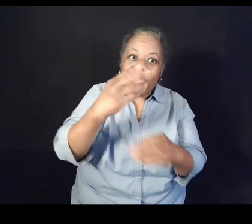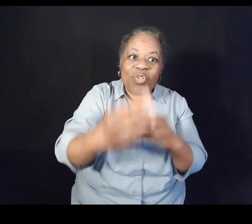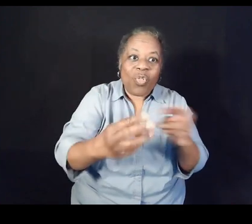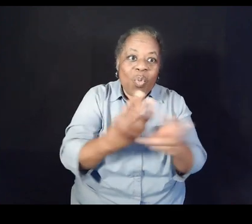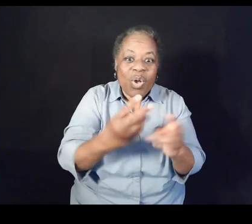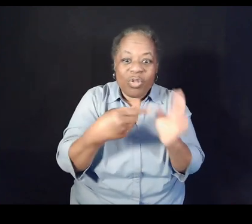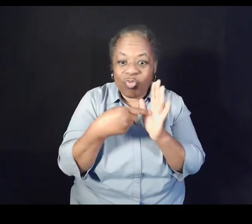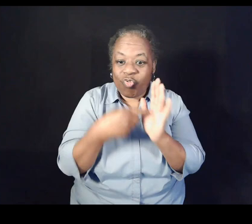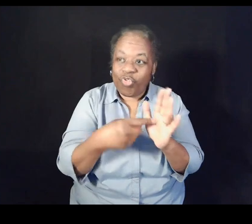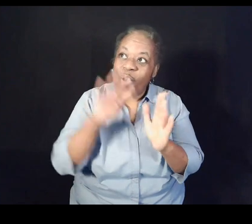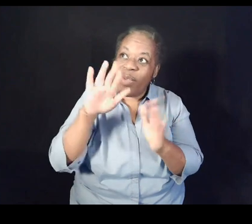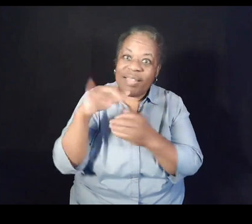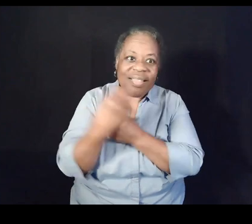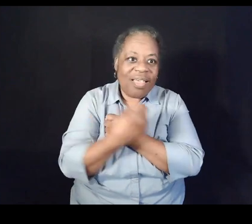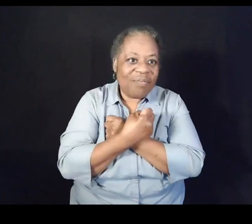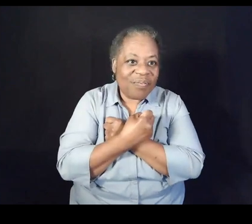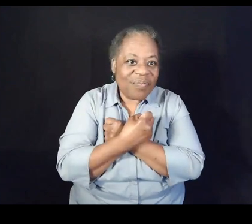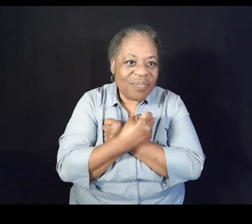all that in the weeks to come.